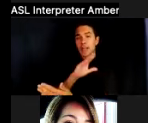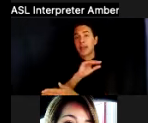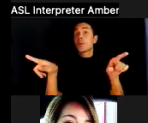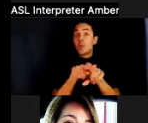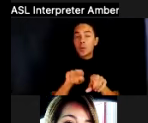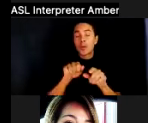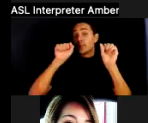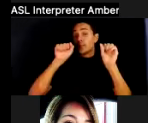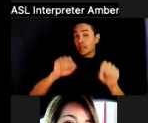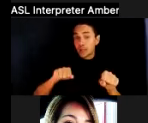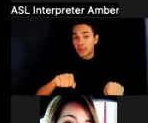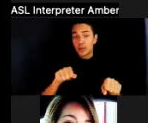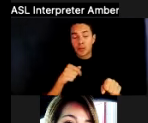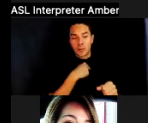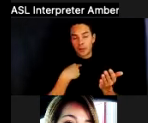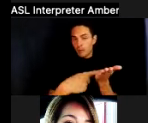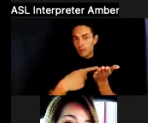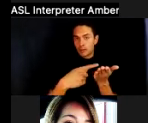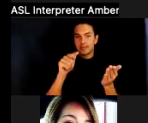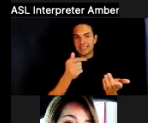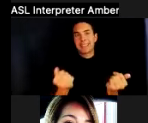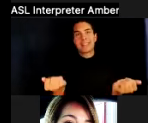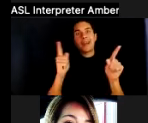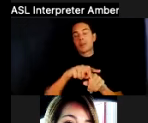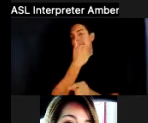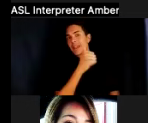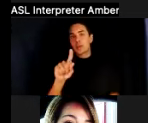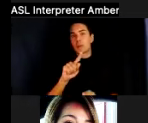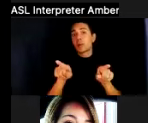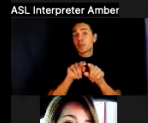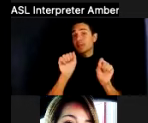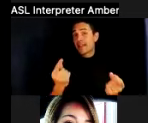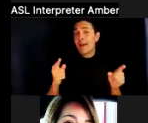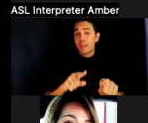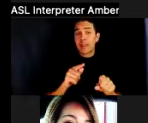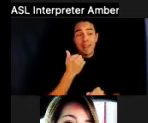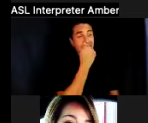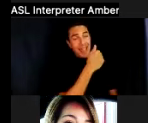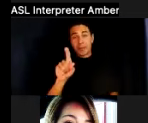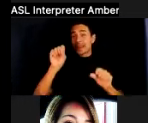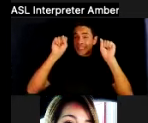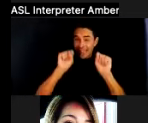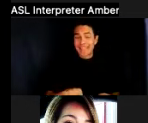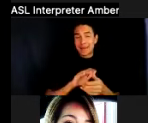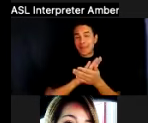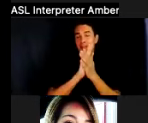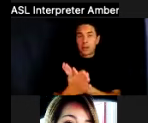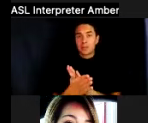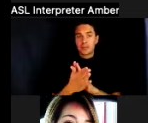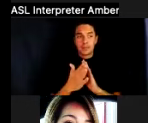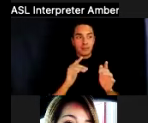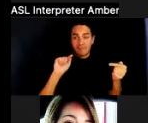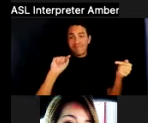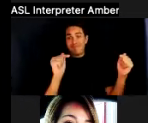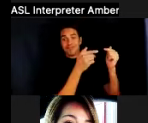there's a potential, like we talked about, that this can happen to anyone. Well, it can also happen, anyone can be the perpetrator as well, right?